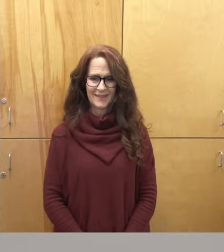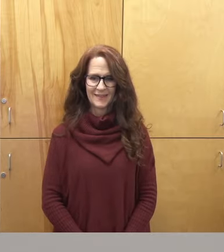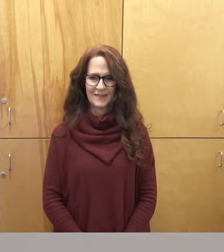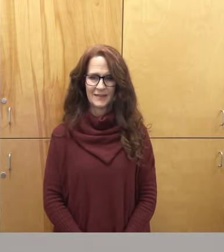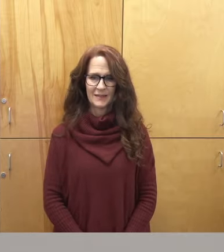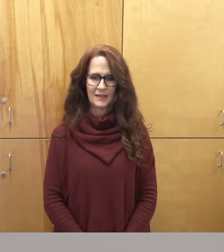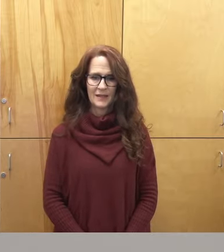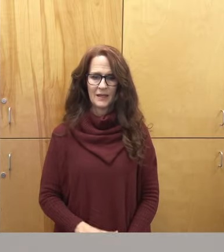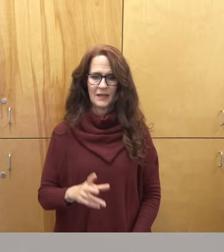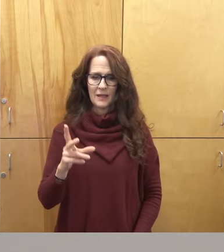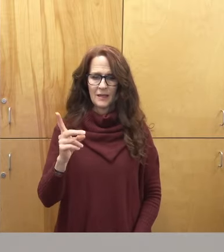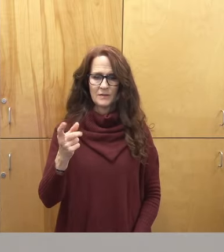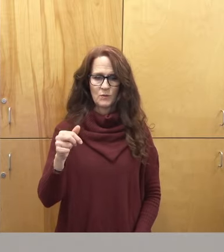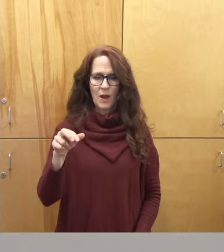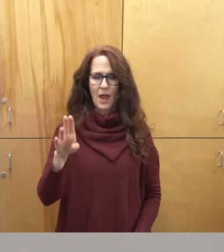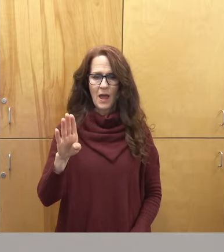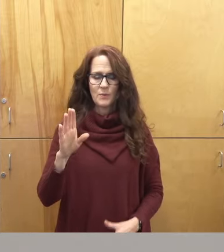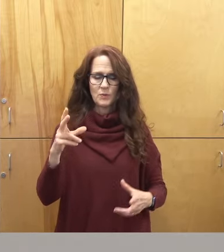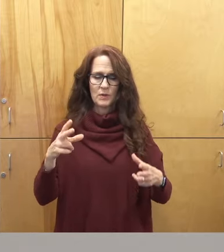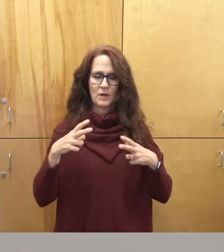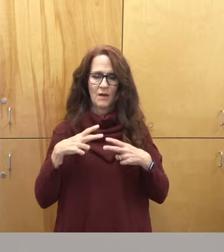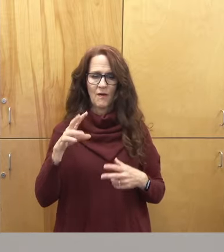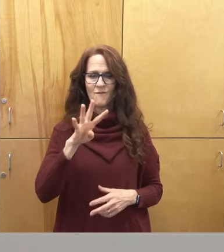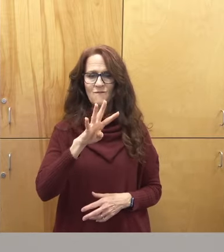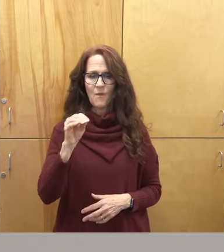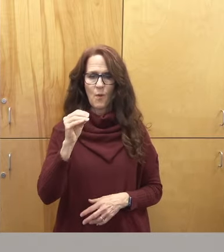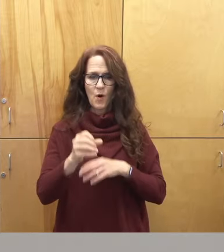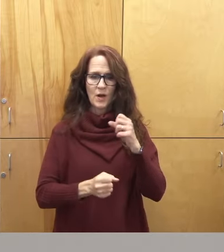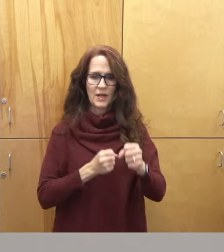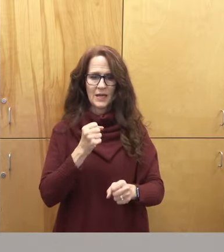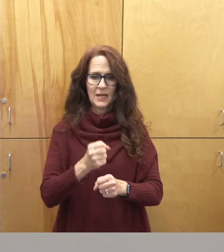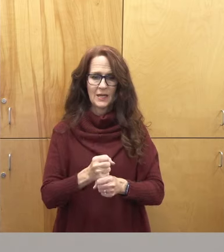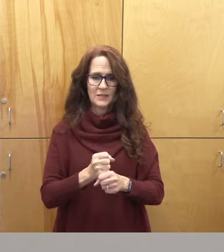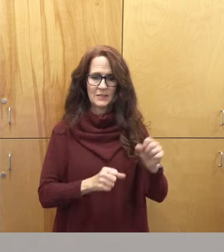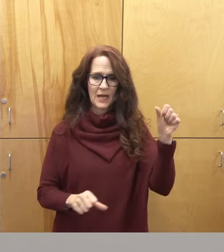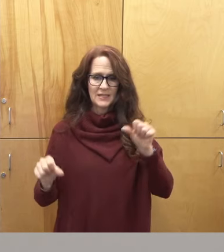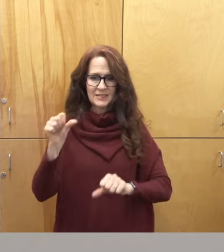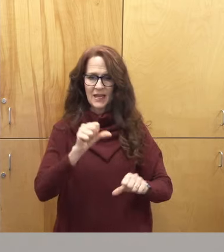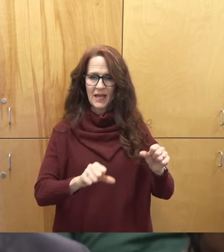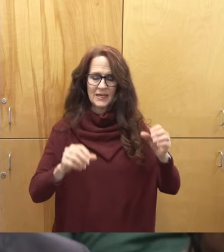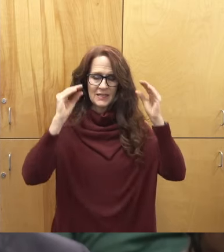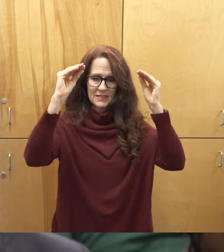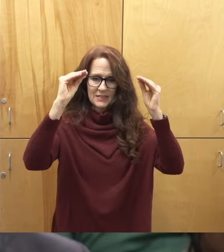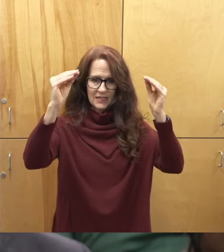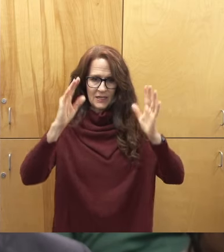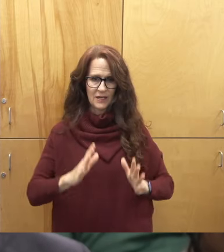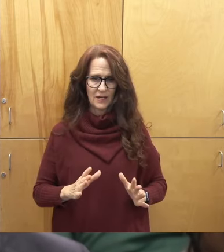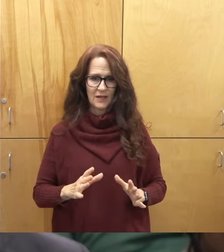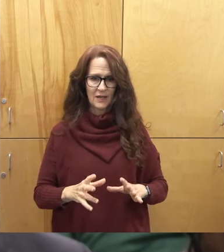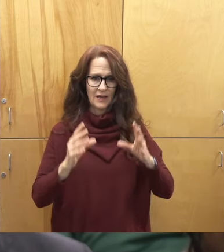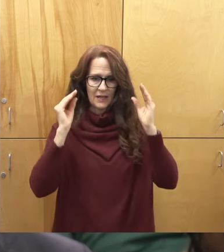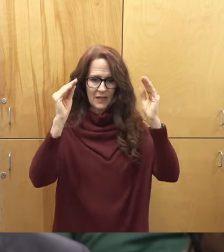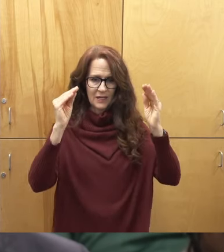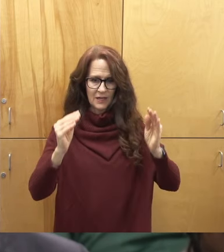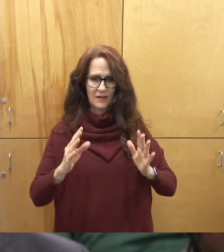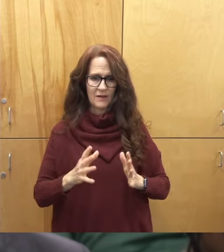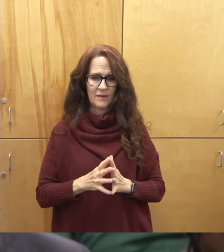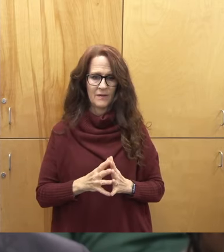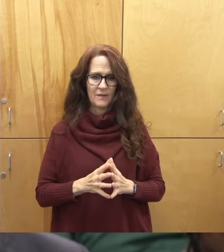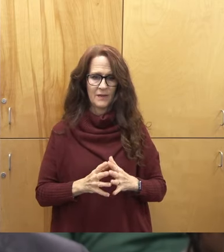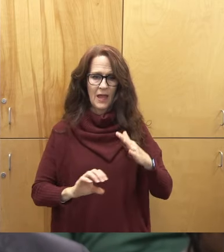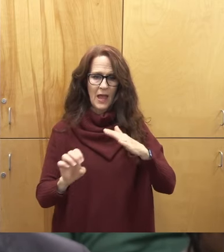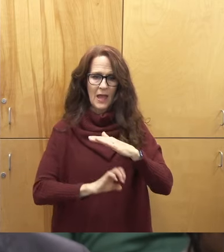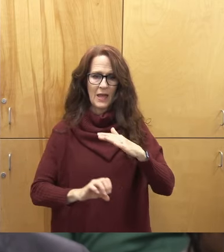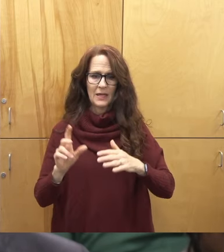Ms. Drabb is retiring after 40 years of service as a science teacher at Tincture